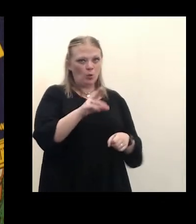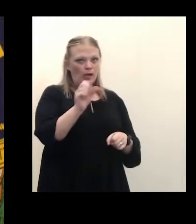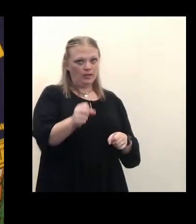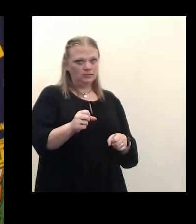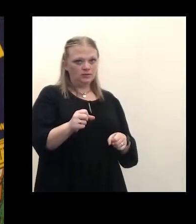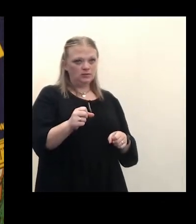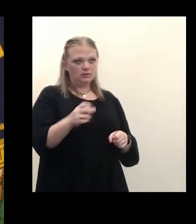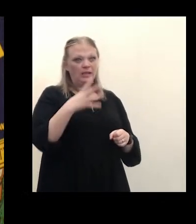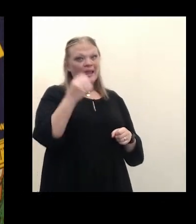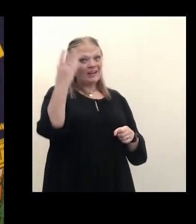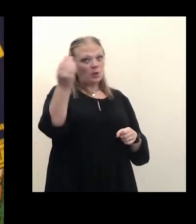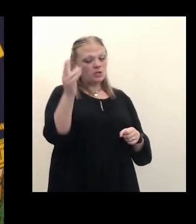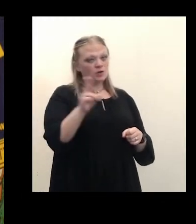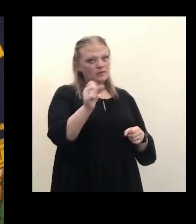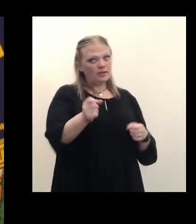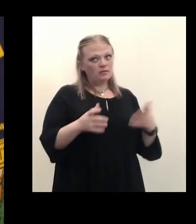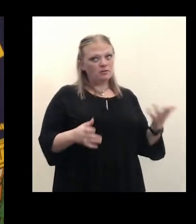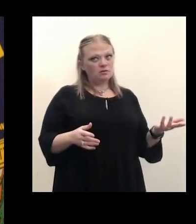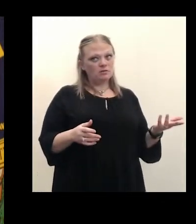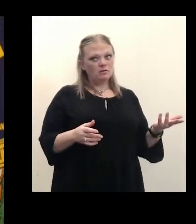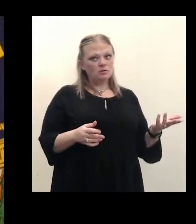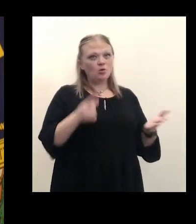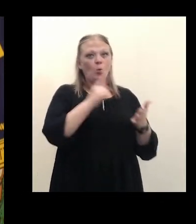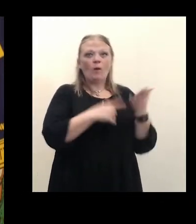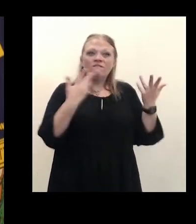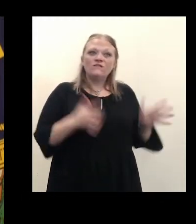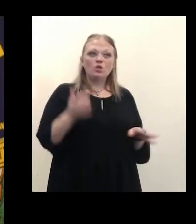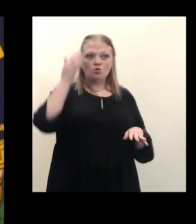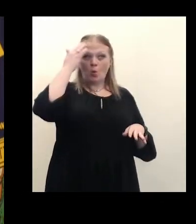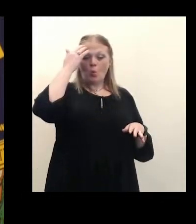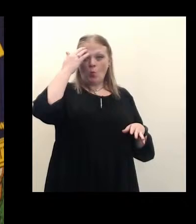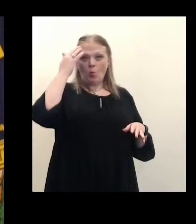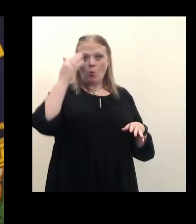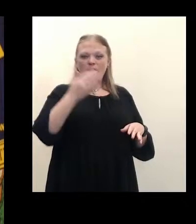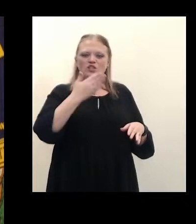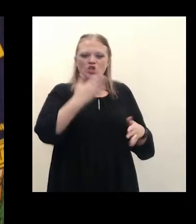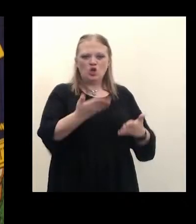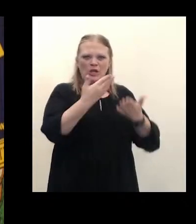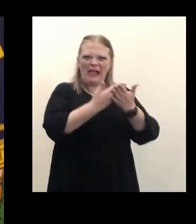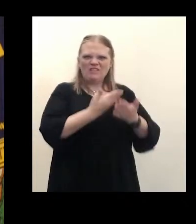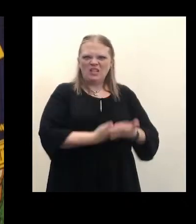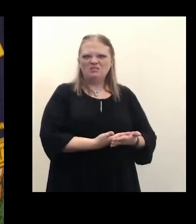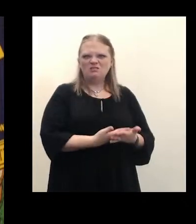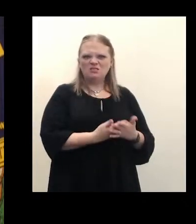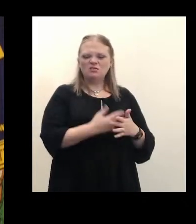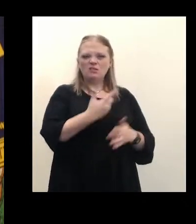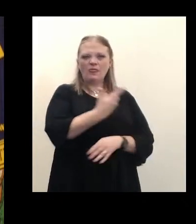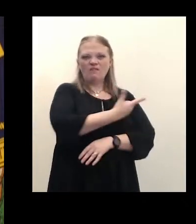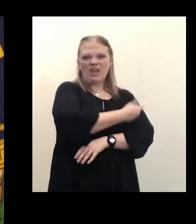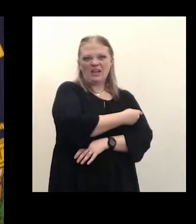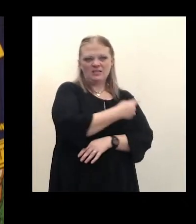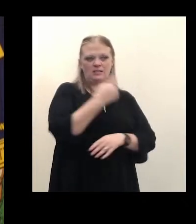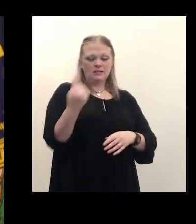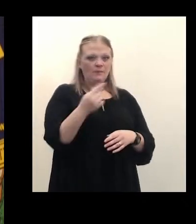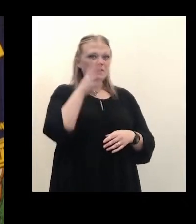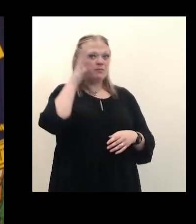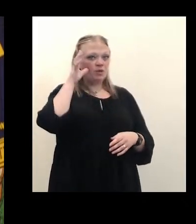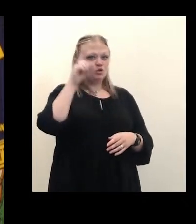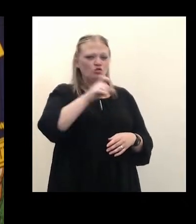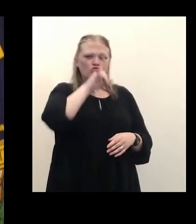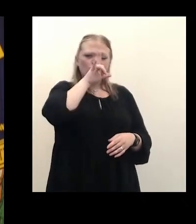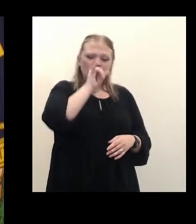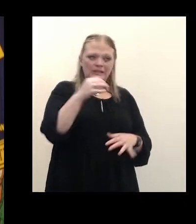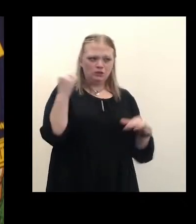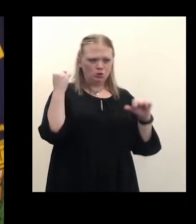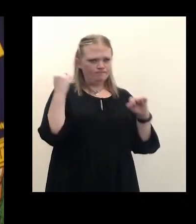of the United States. So what we know is good evidence that the vaccine is something that parents should really